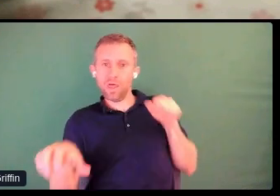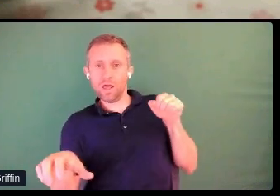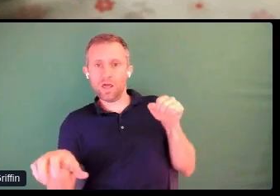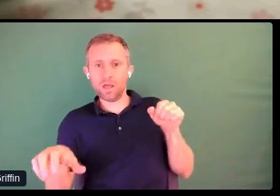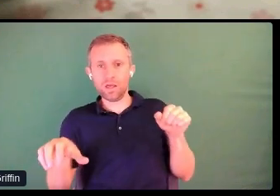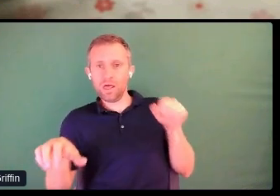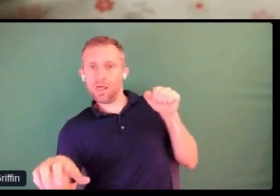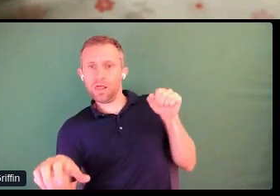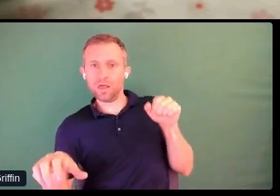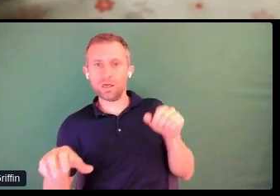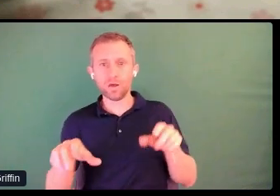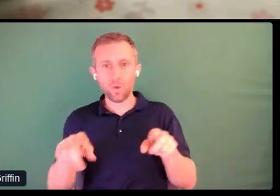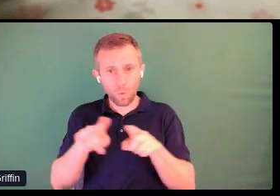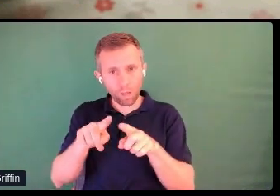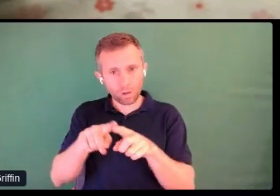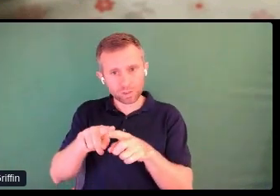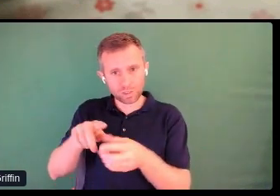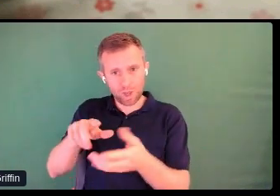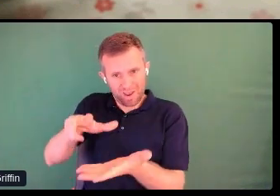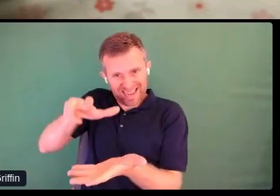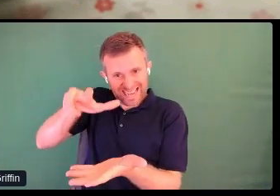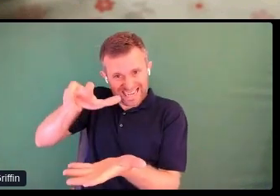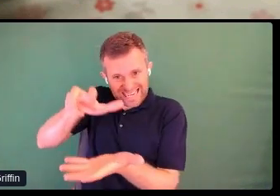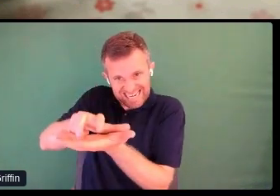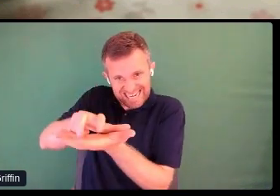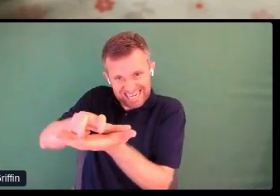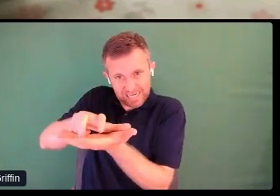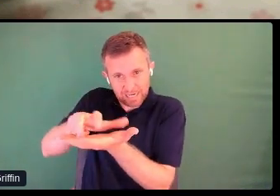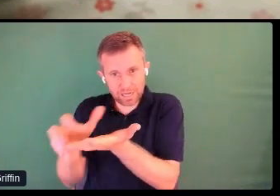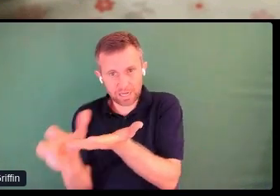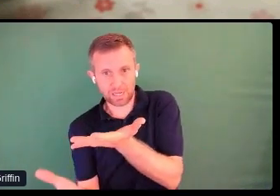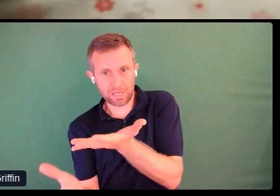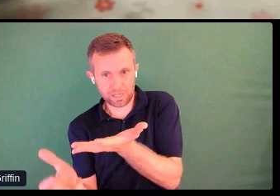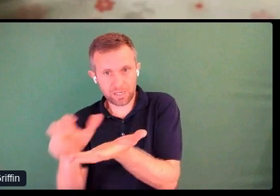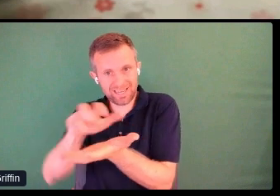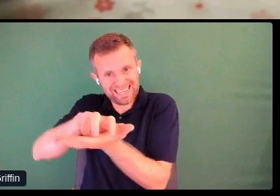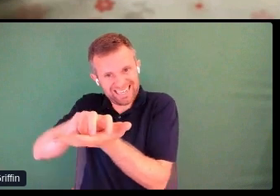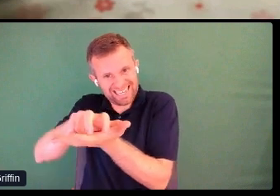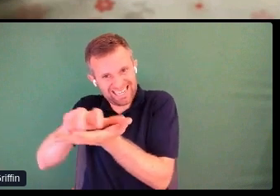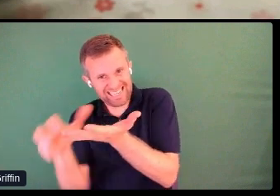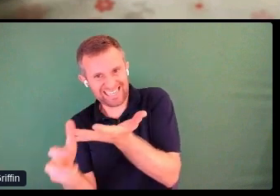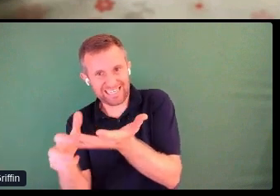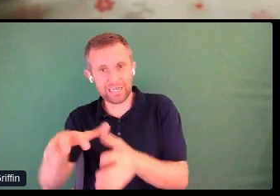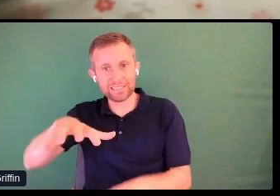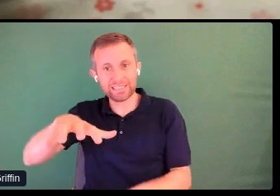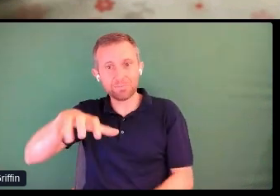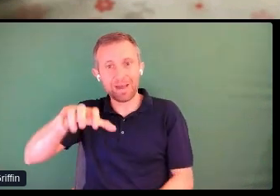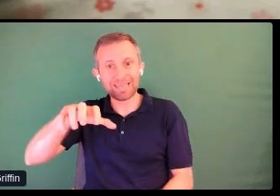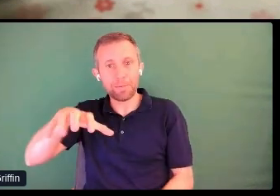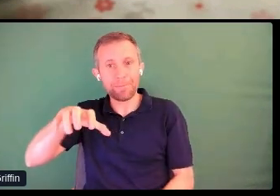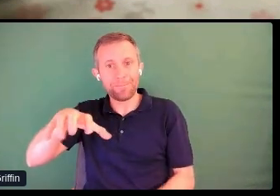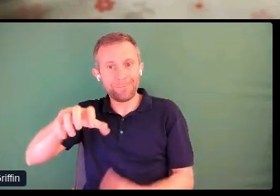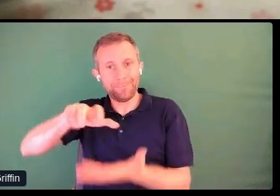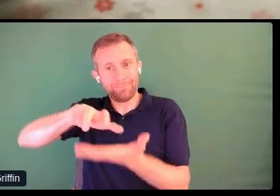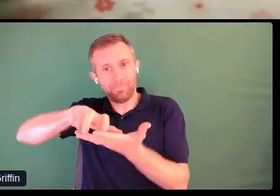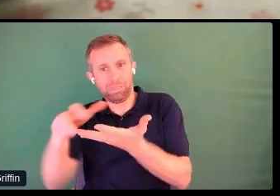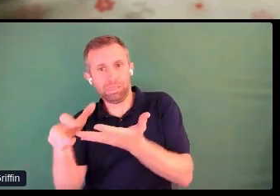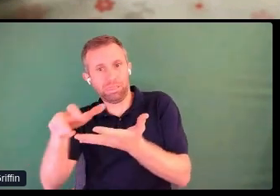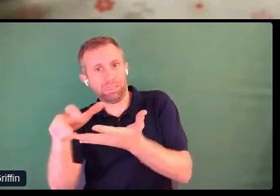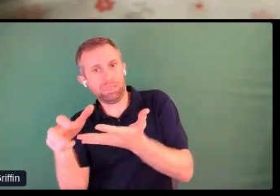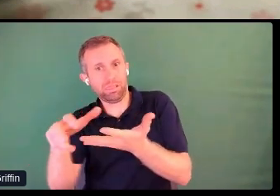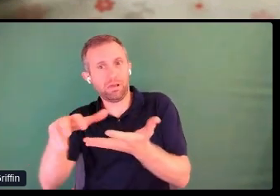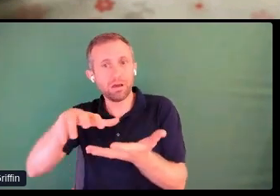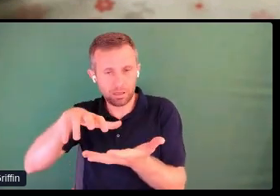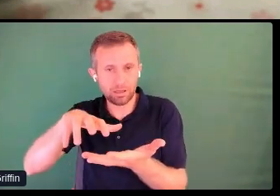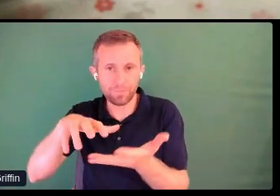mouse surface, and because of her raised muscle tension and light spasm, she would continuously trigger the mouse buttons. The